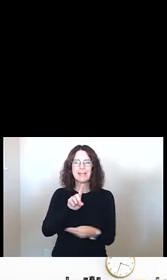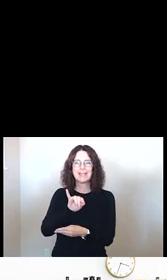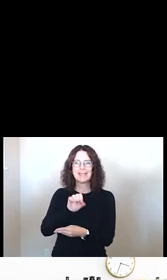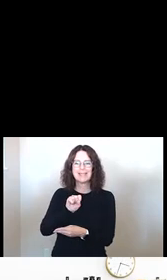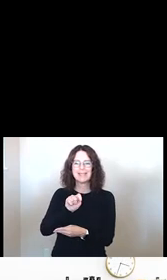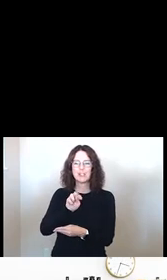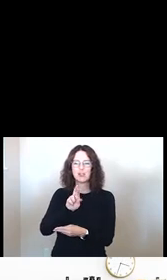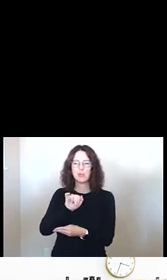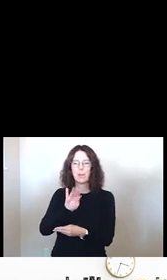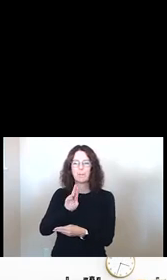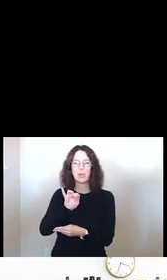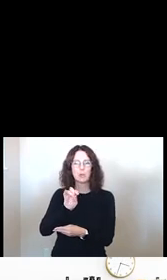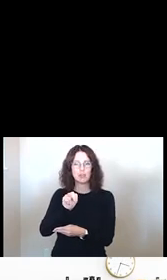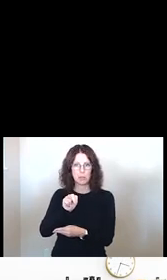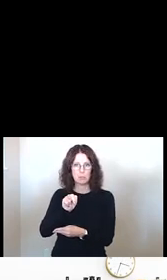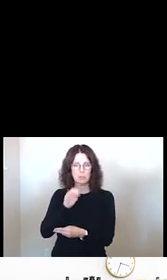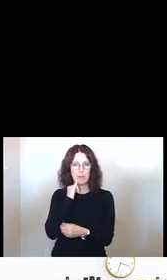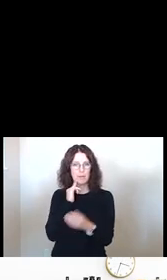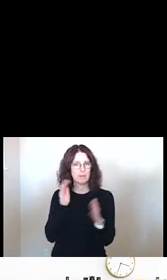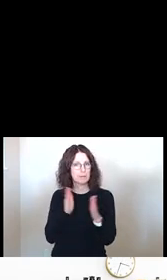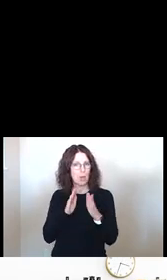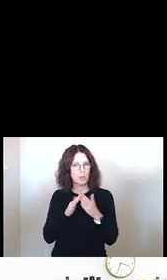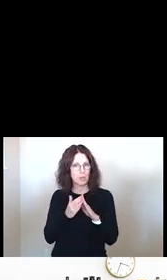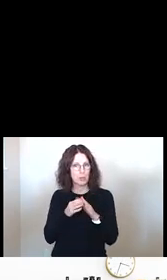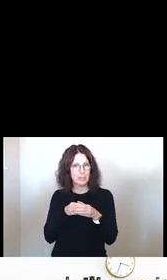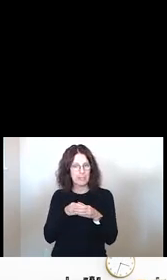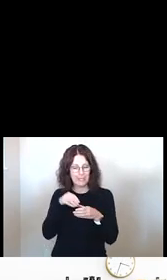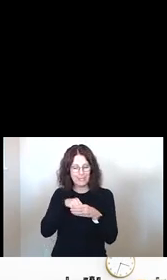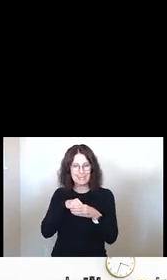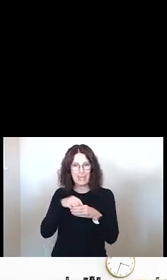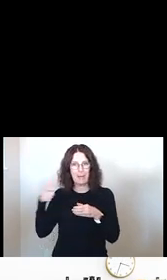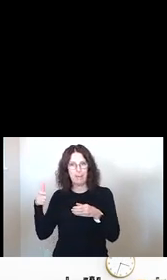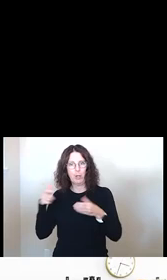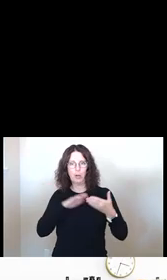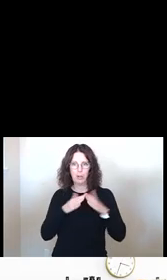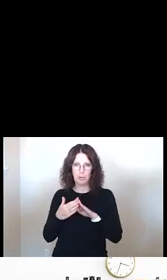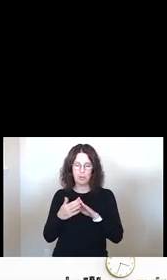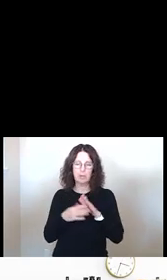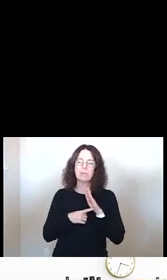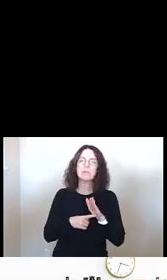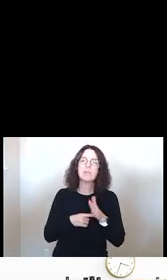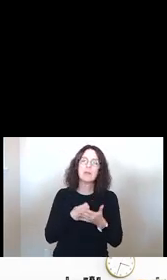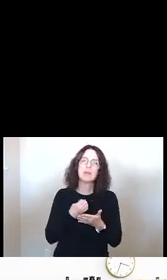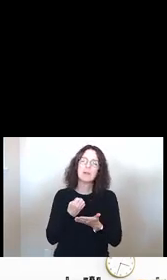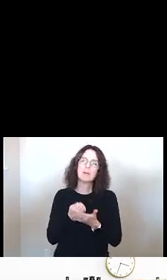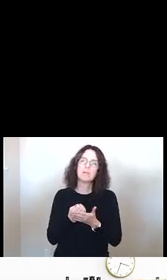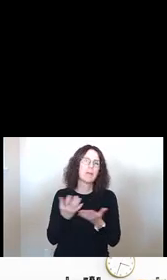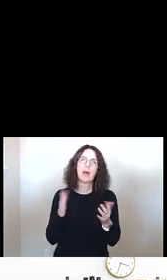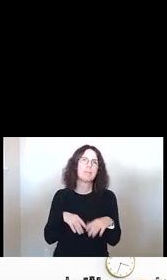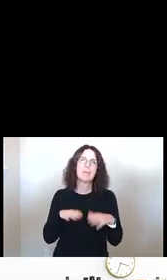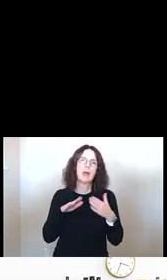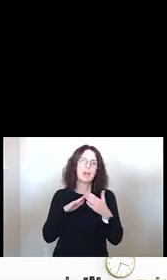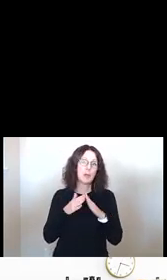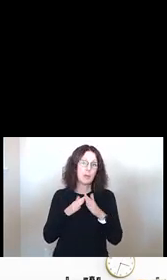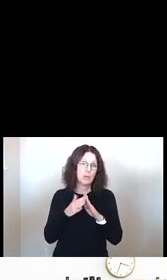small community that exists within a larger community. So for example, an economy, a community in the north